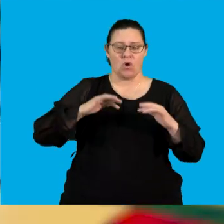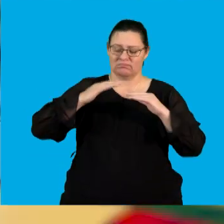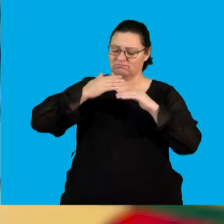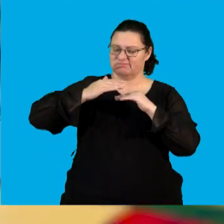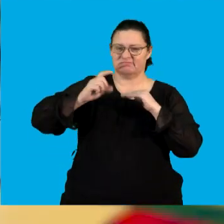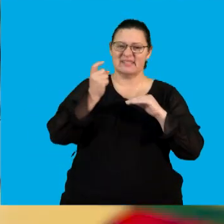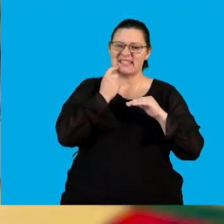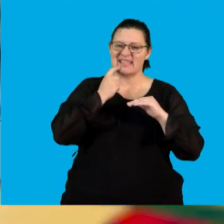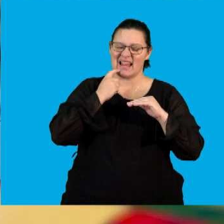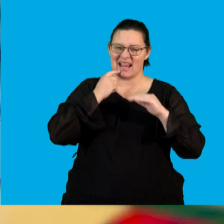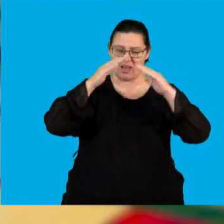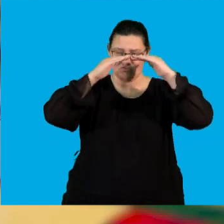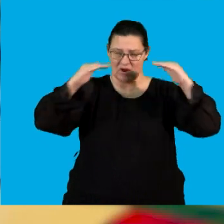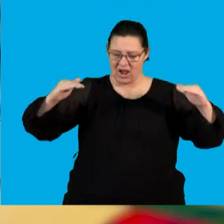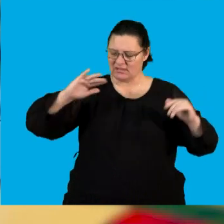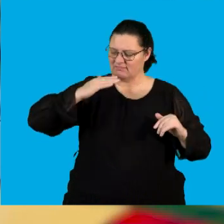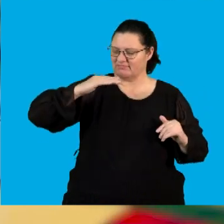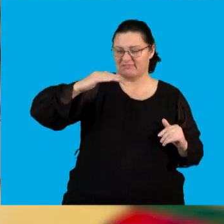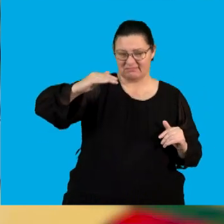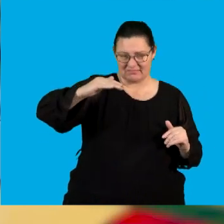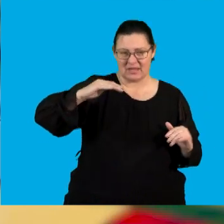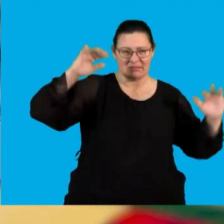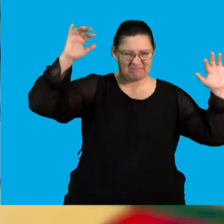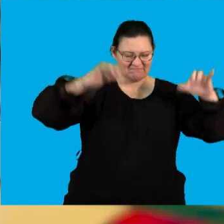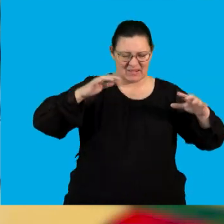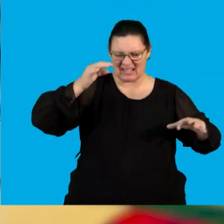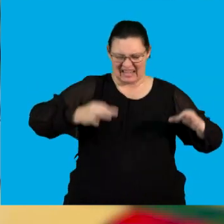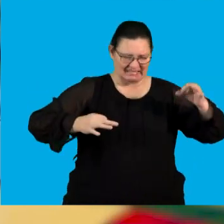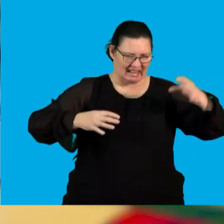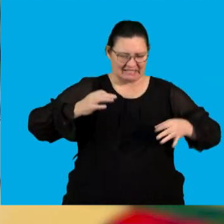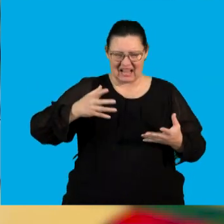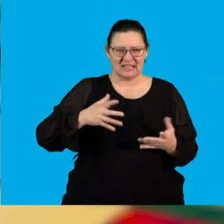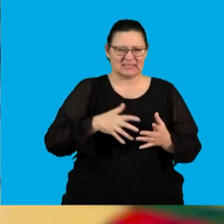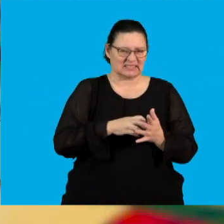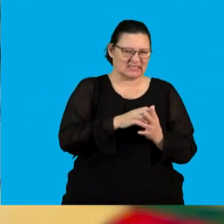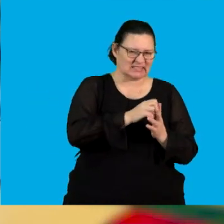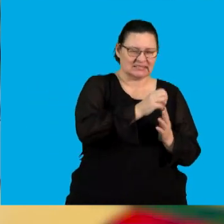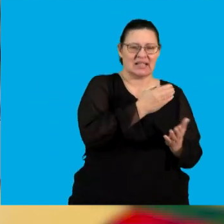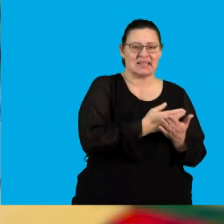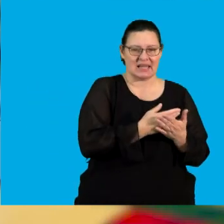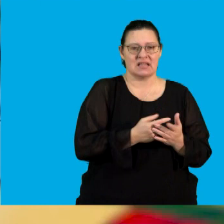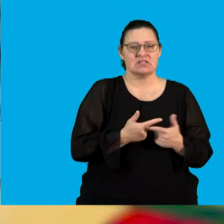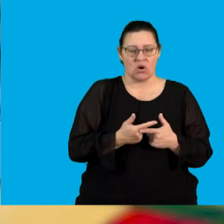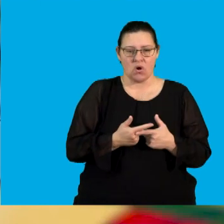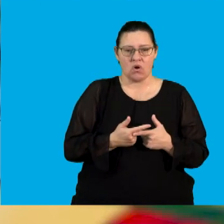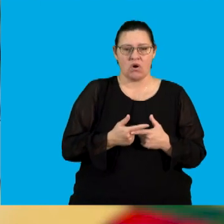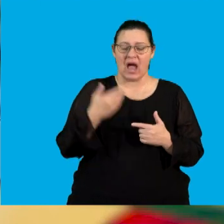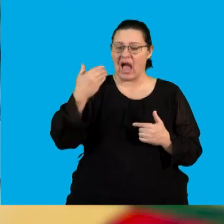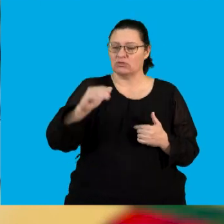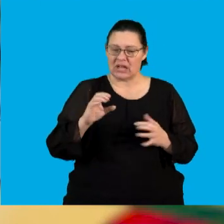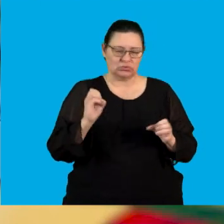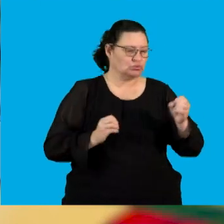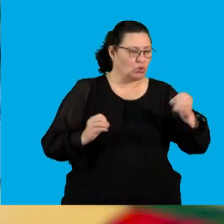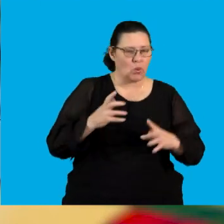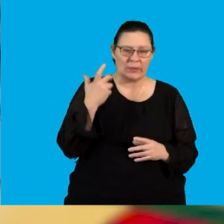corrugated roof that we have in our houses, it can cause a lot of damage. Even on the stones, the decorations that we